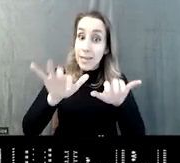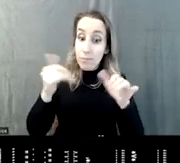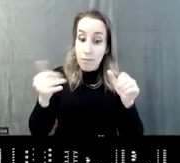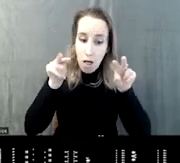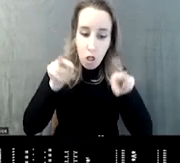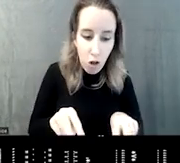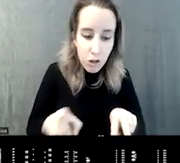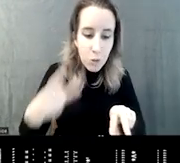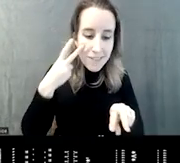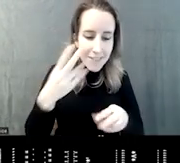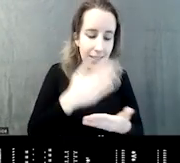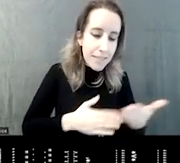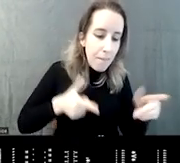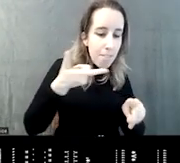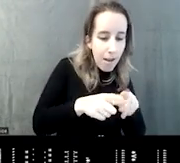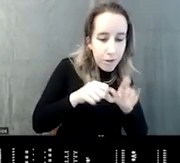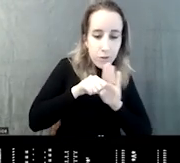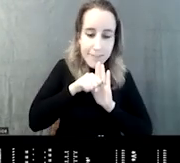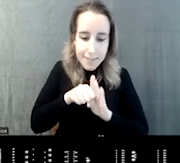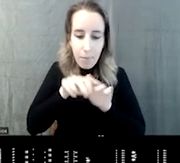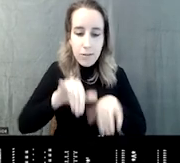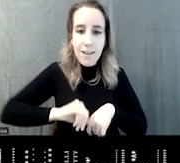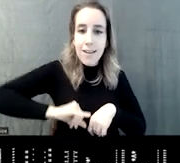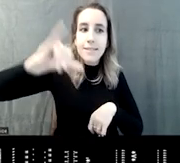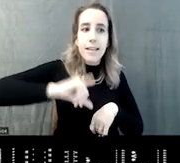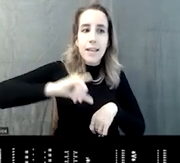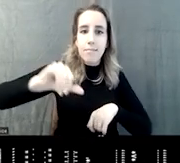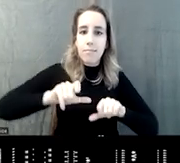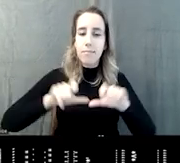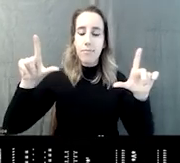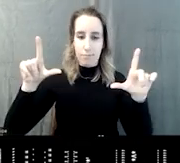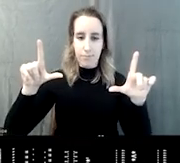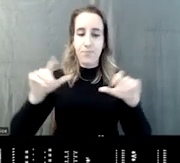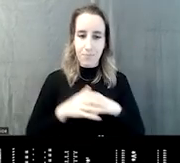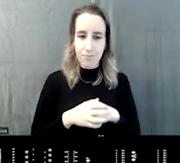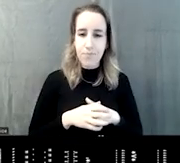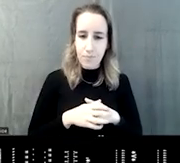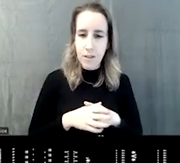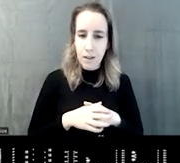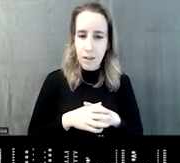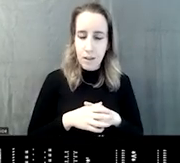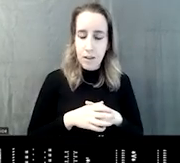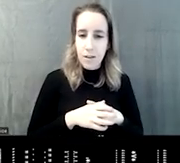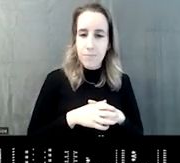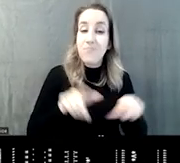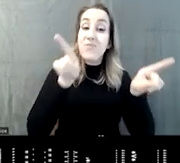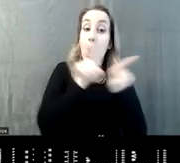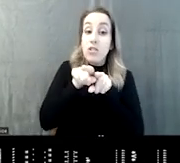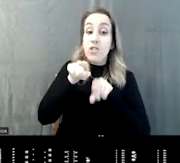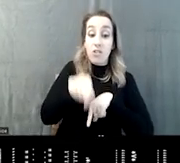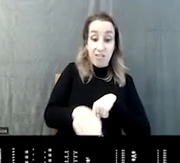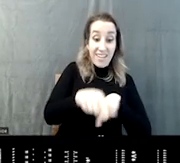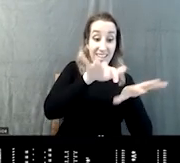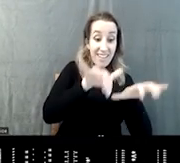of the marks that you see in this image, you can find them in the keyboard, but they're also found in the traditional